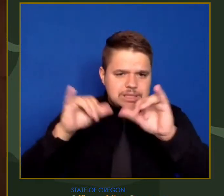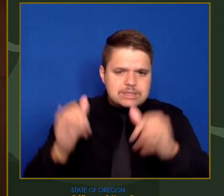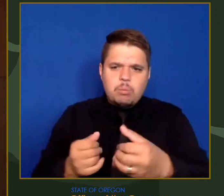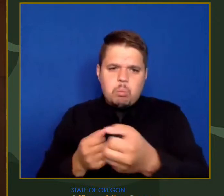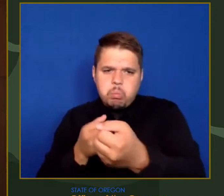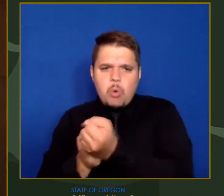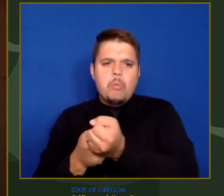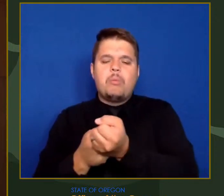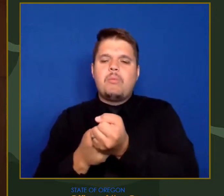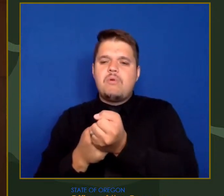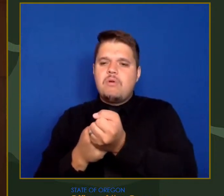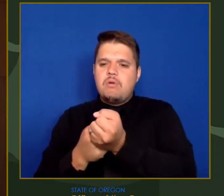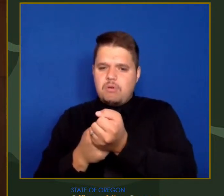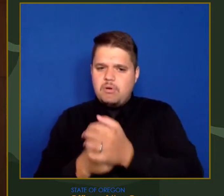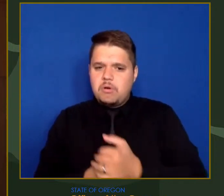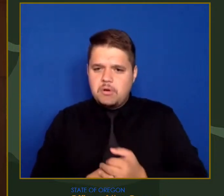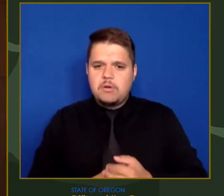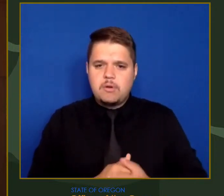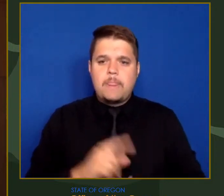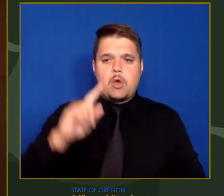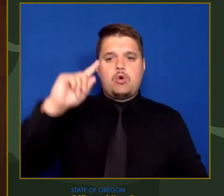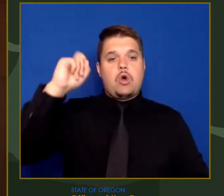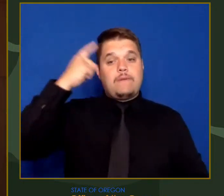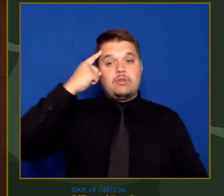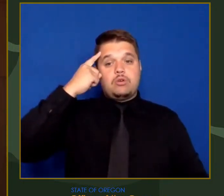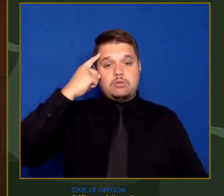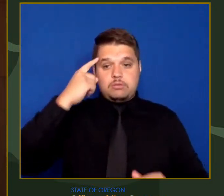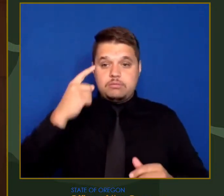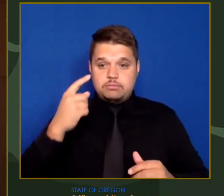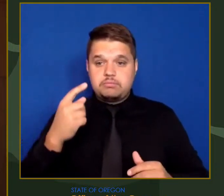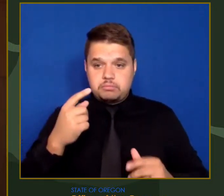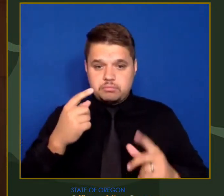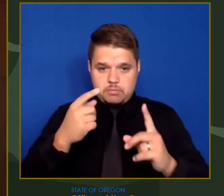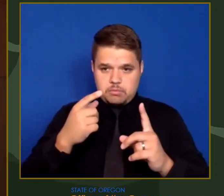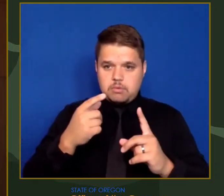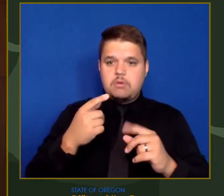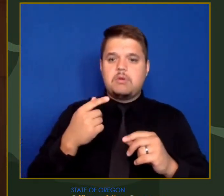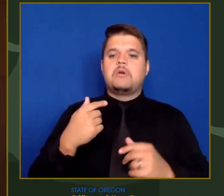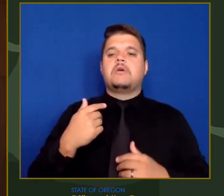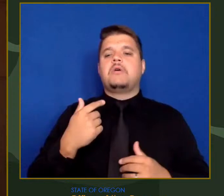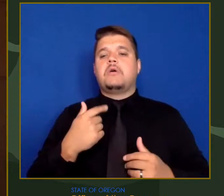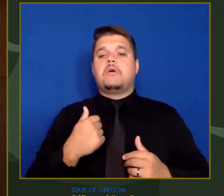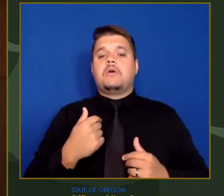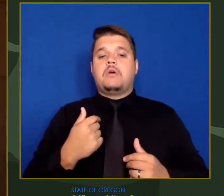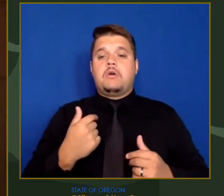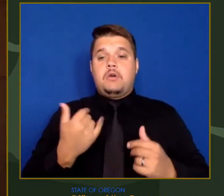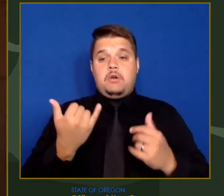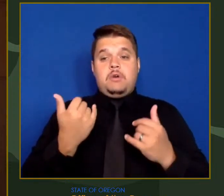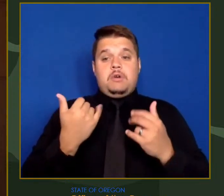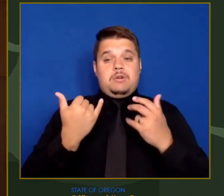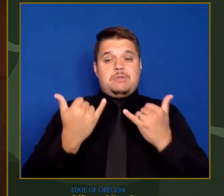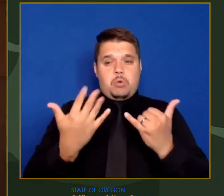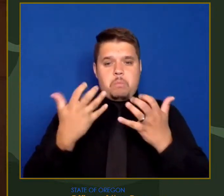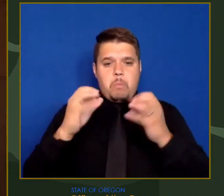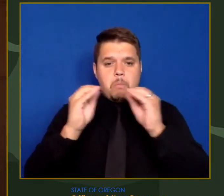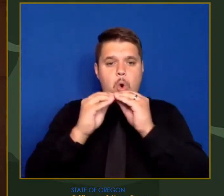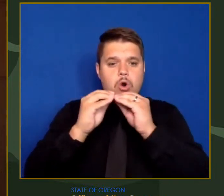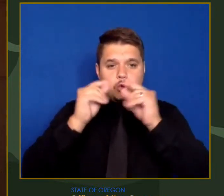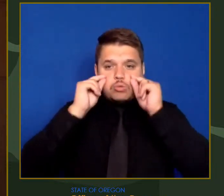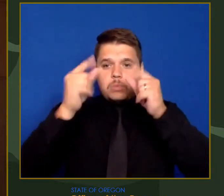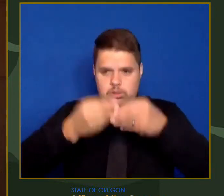as I mentioned in my remarks, we've got a few surprises we're working on, so stay tuned.